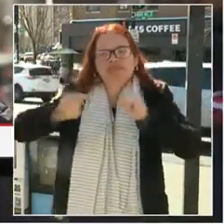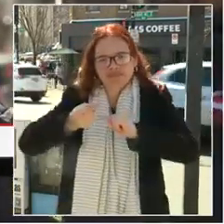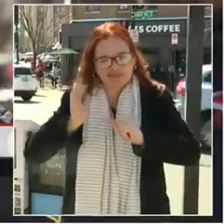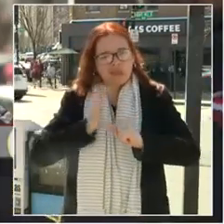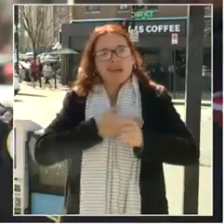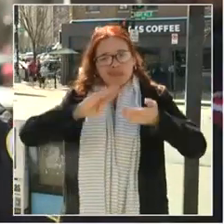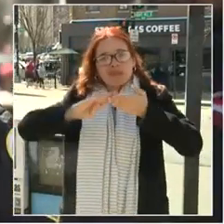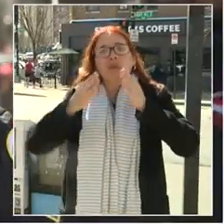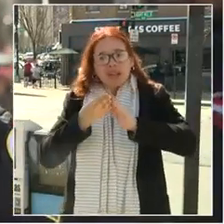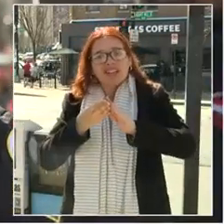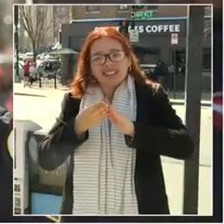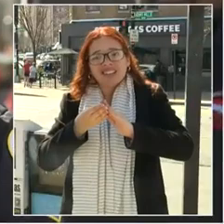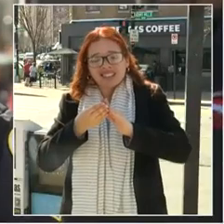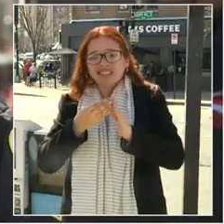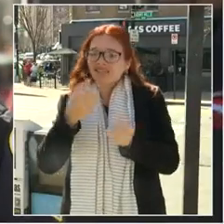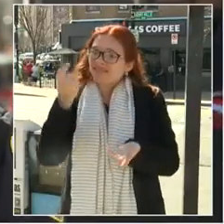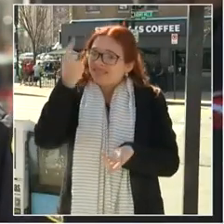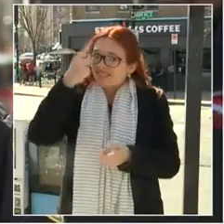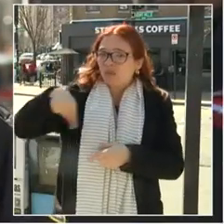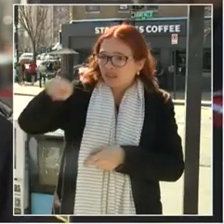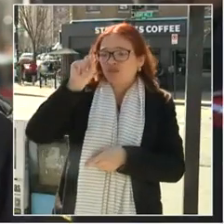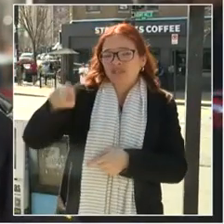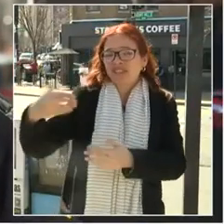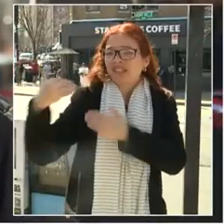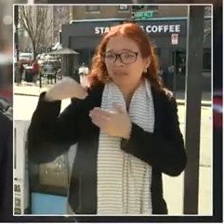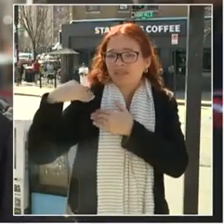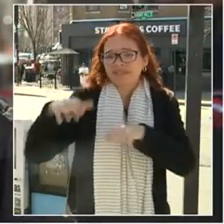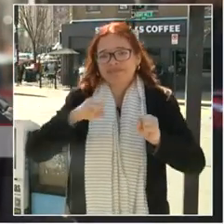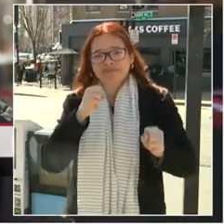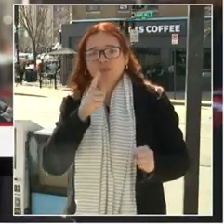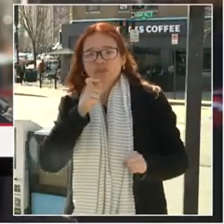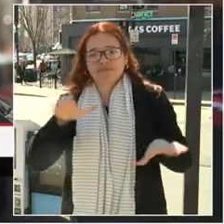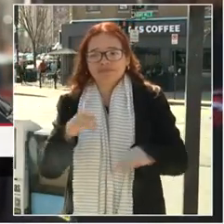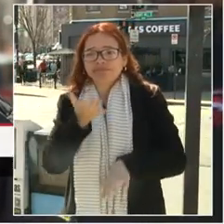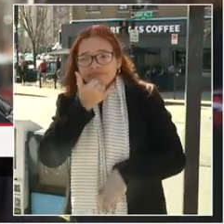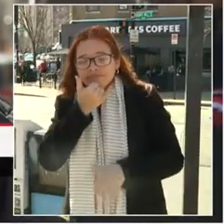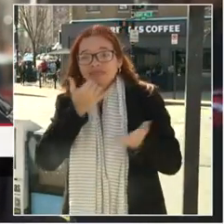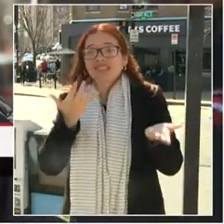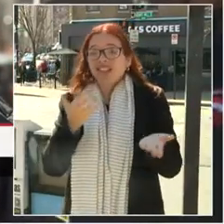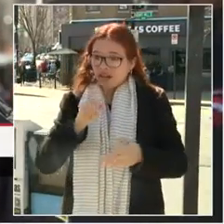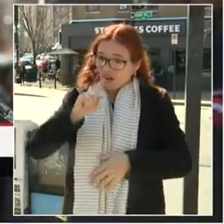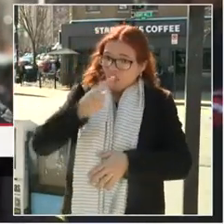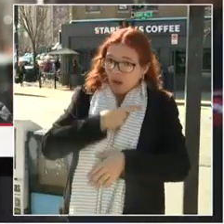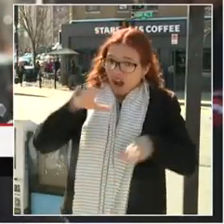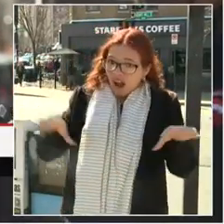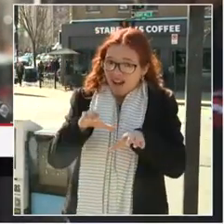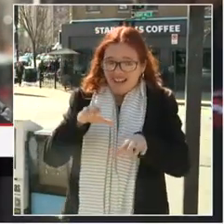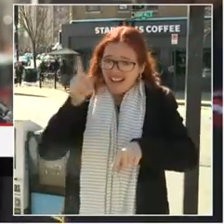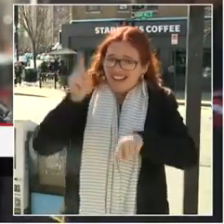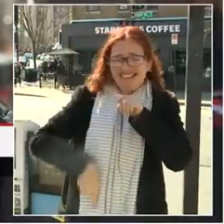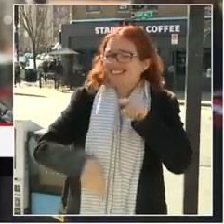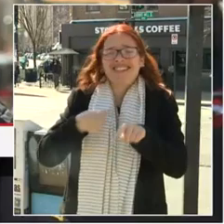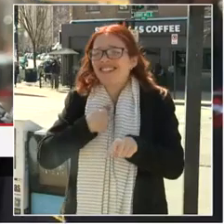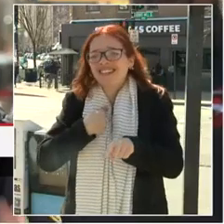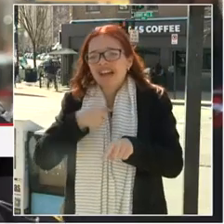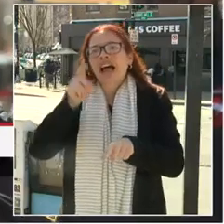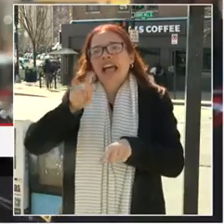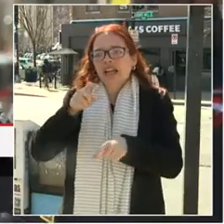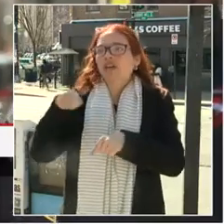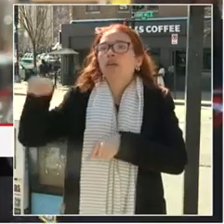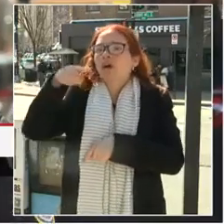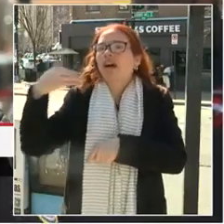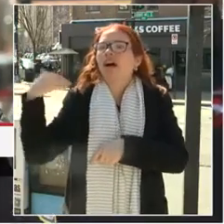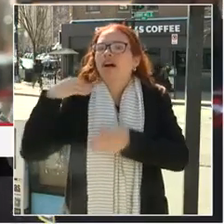held accountable. But we can't do it alone. To hold those people accountable, we need the community's help. A